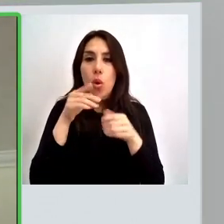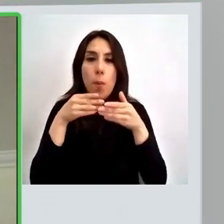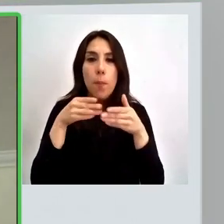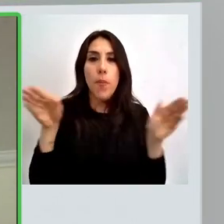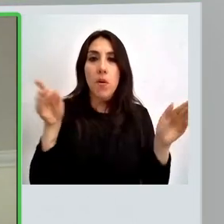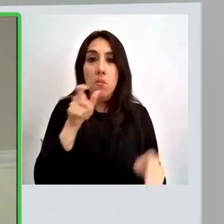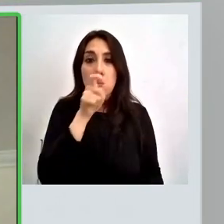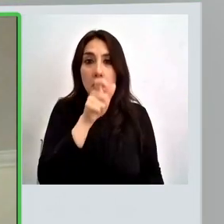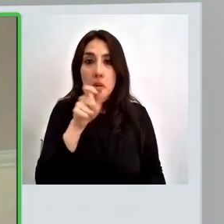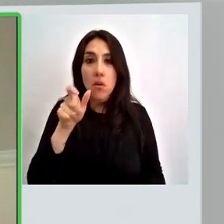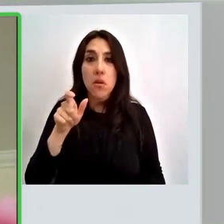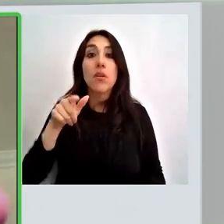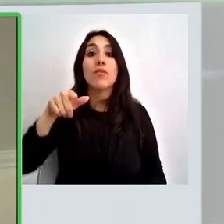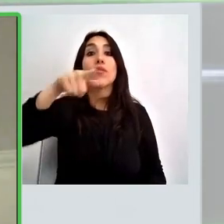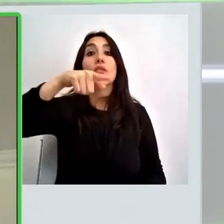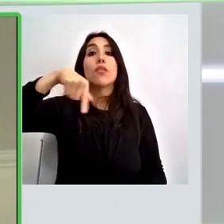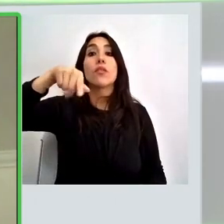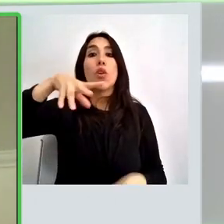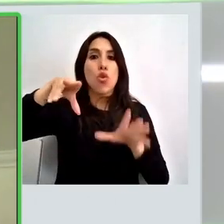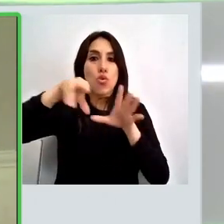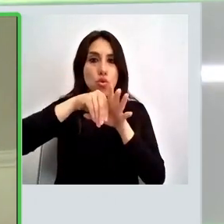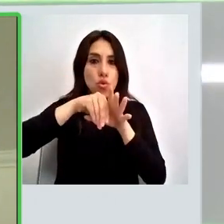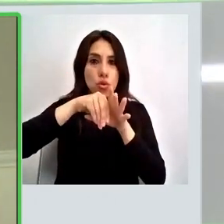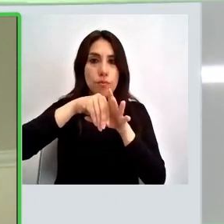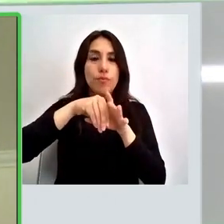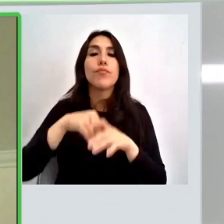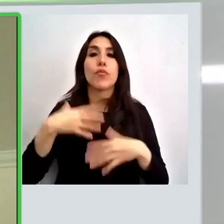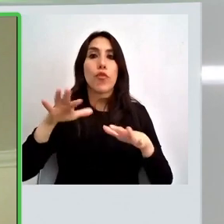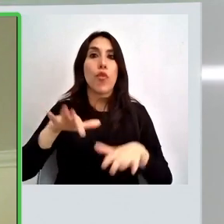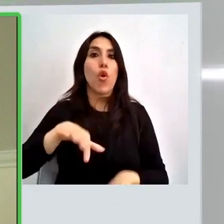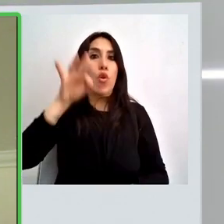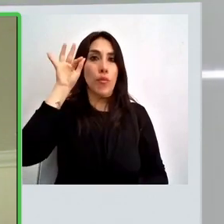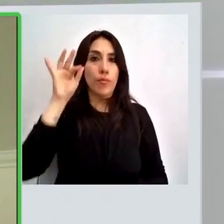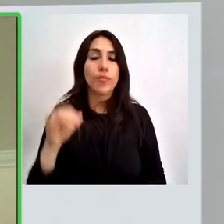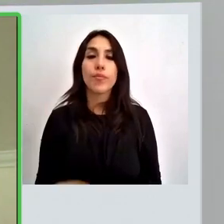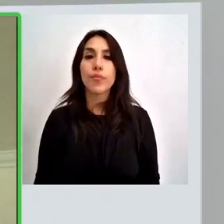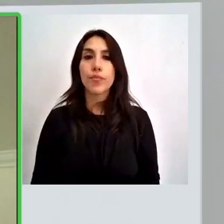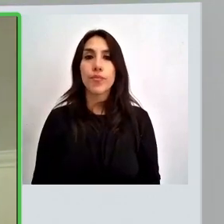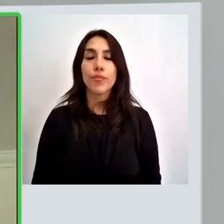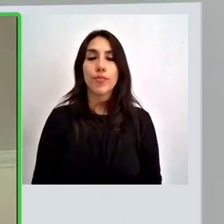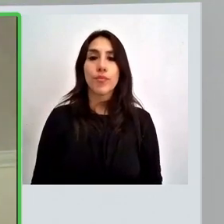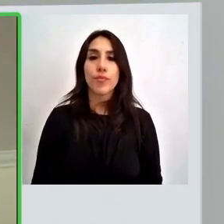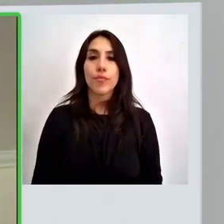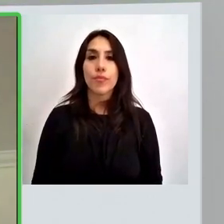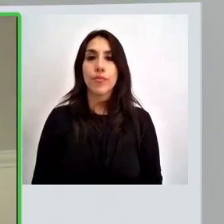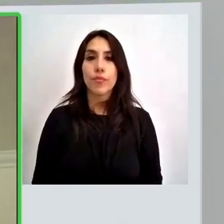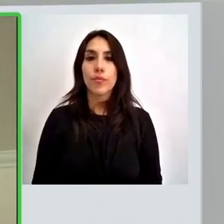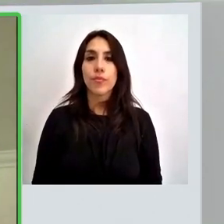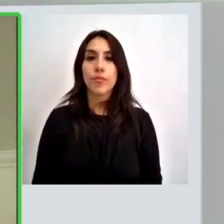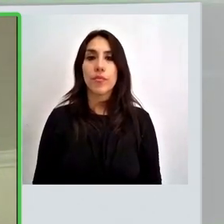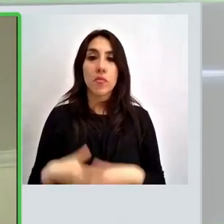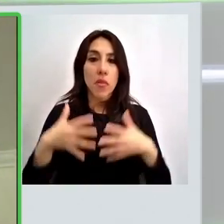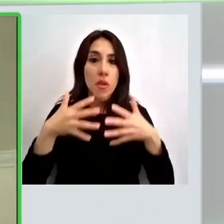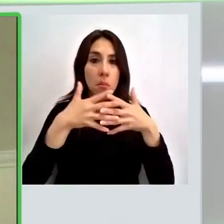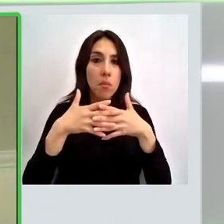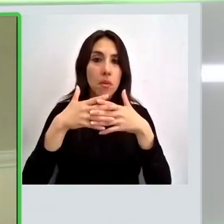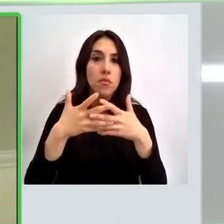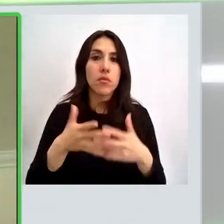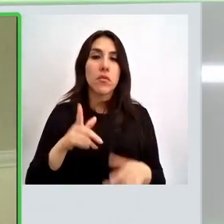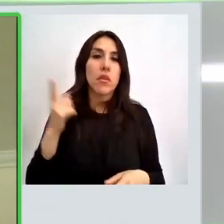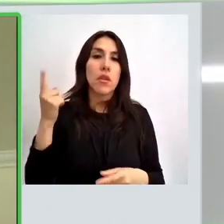not as we say in the United States, a sub-minimum wage job, not a job that's a dead